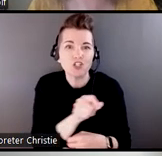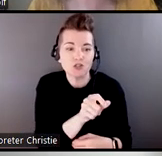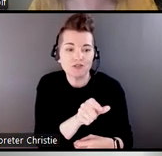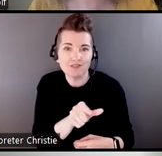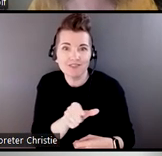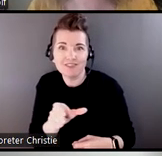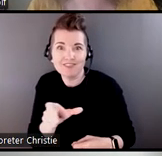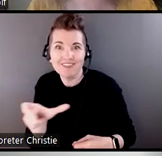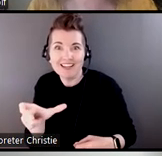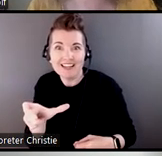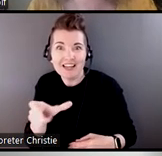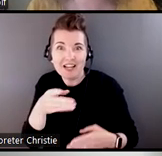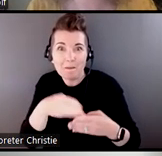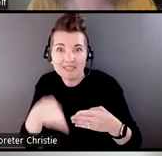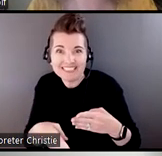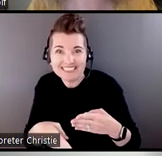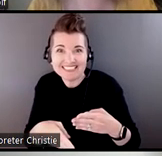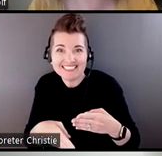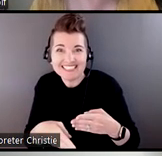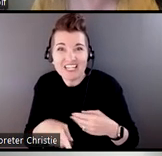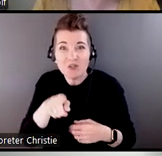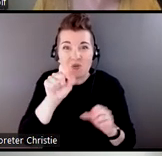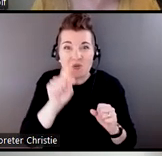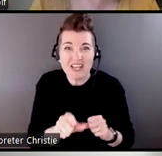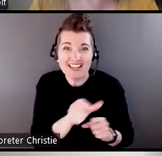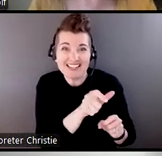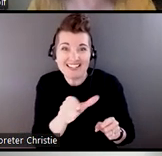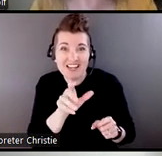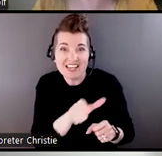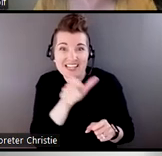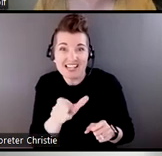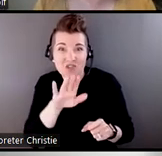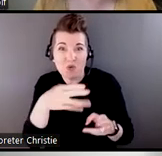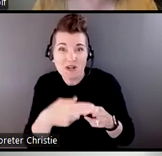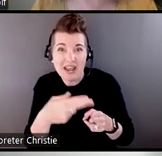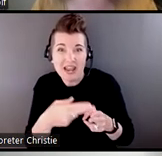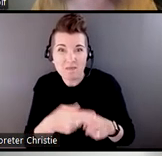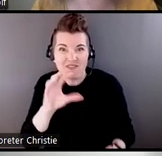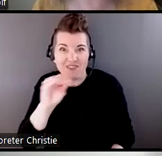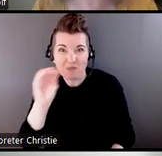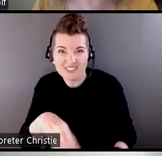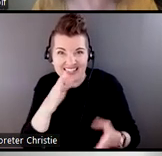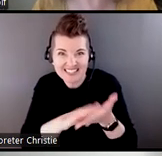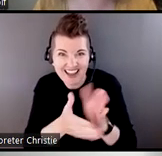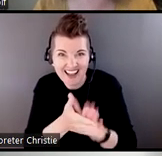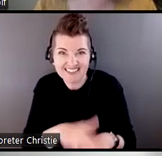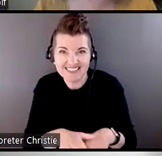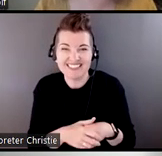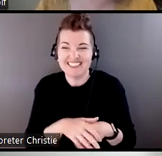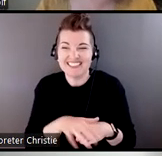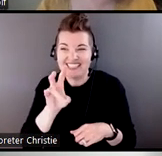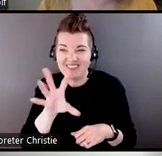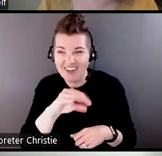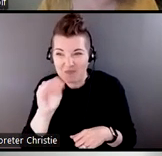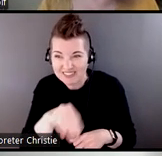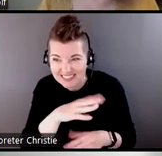put behind your name 50%, 75%, done. Again, whatever your team wants to do, whatever